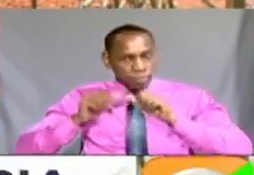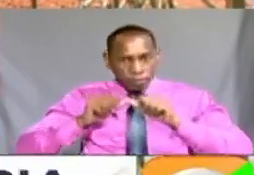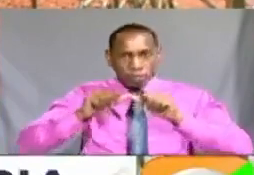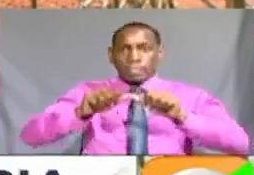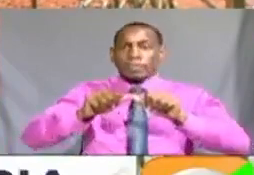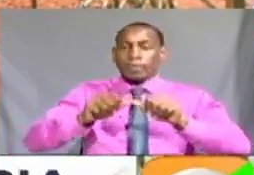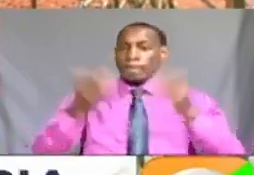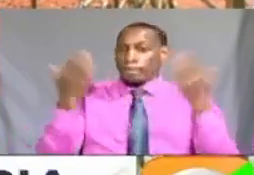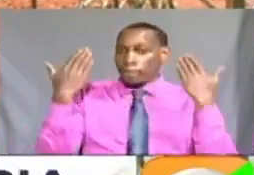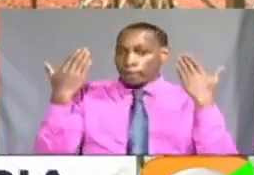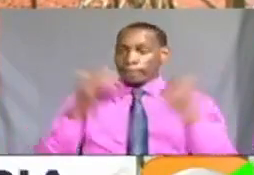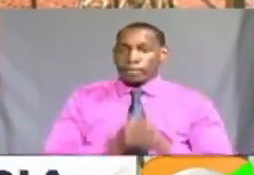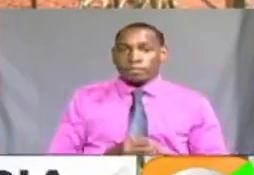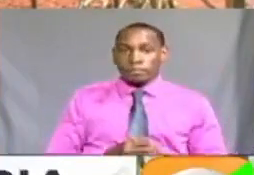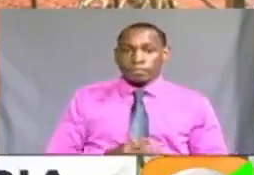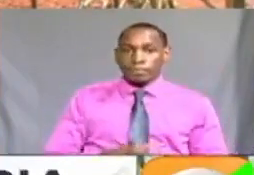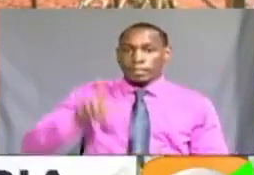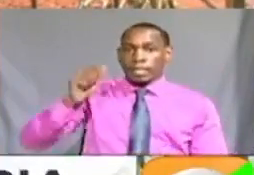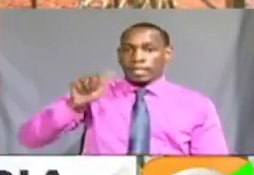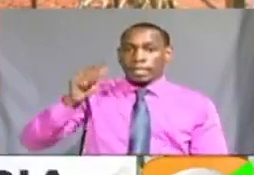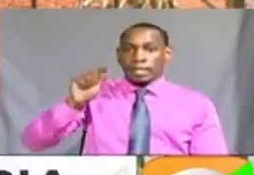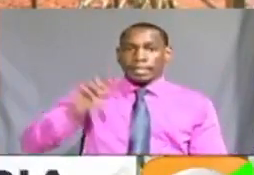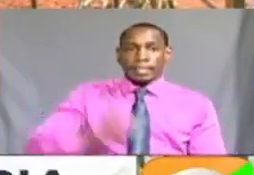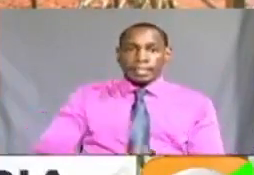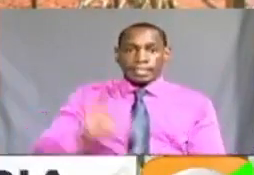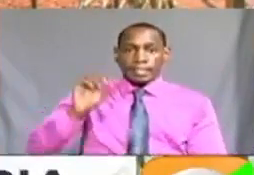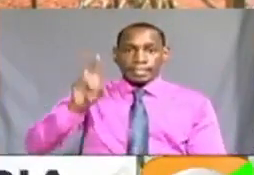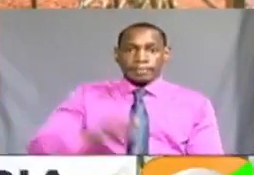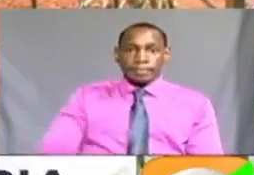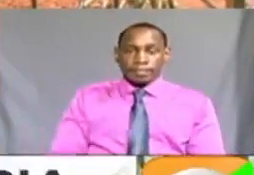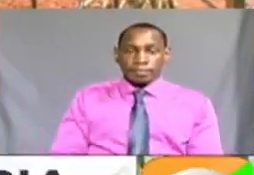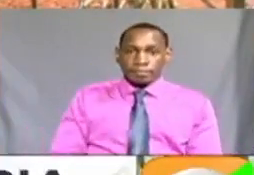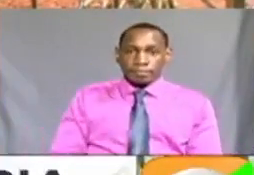forever. Elfas Legat, Citizen TV, Wanohi, Murang’a.